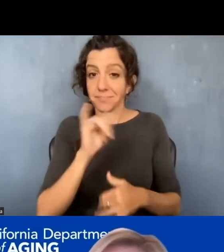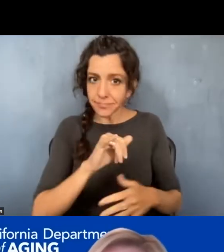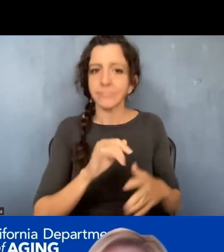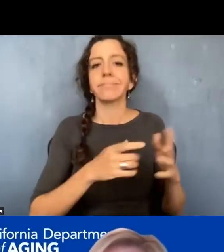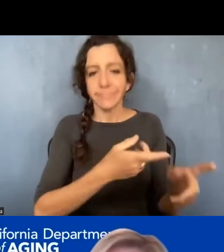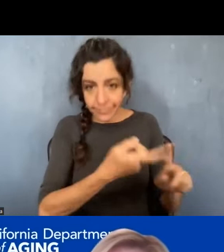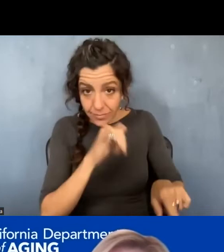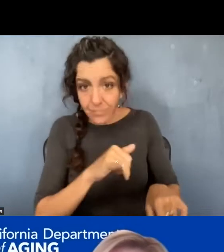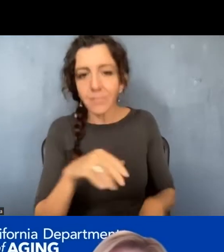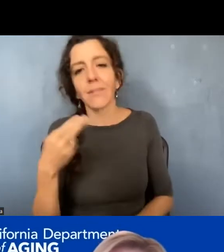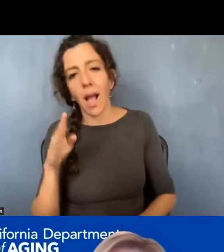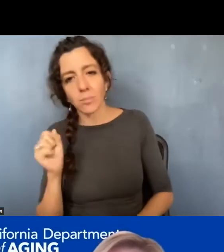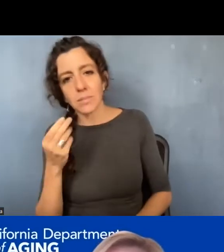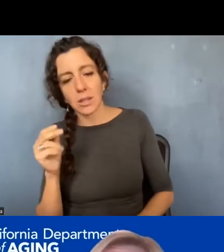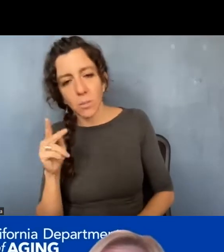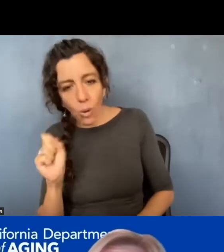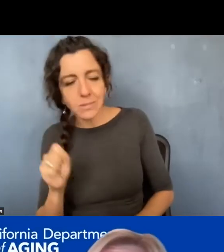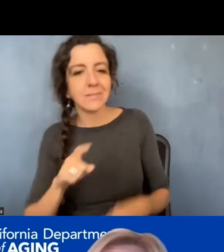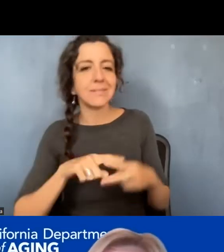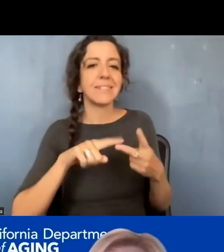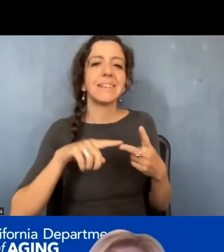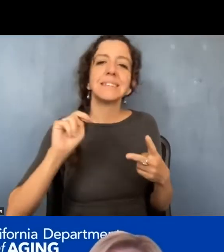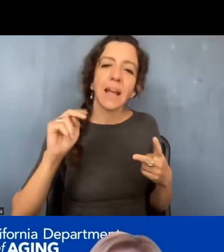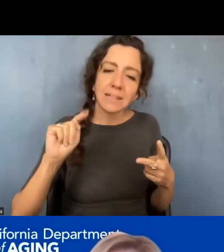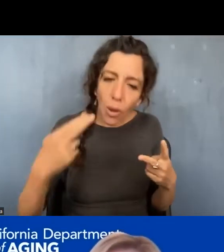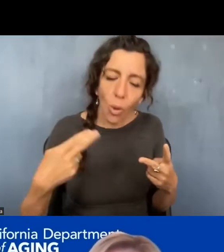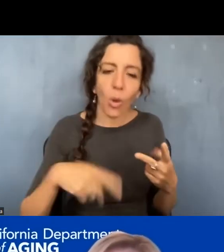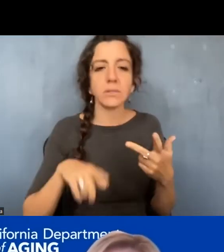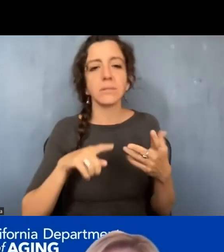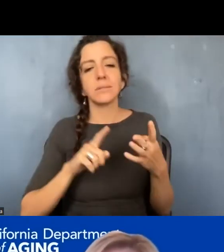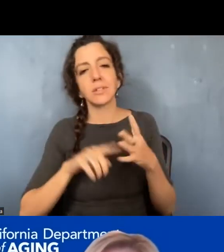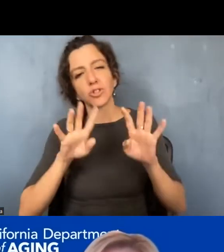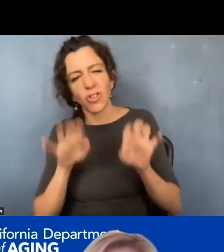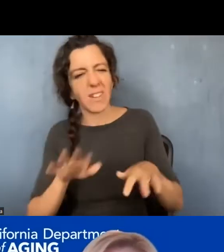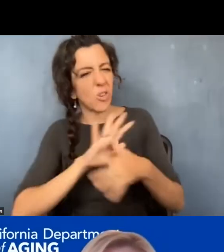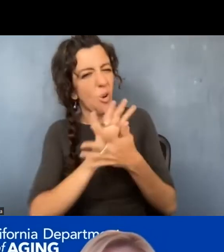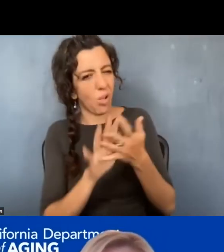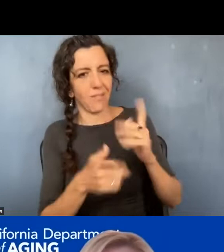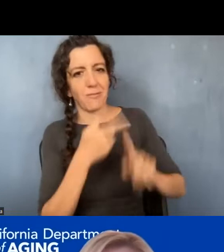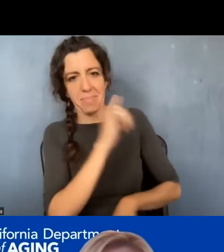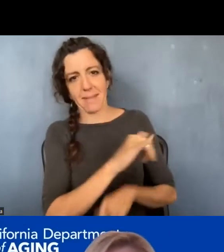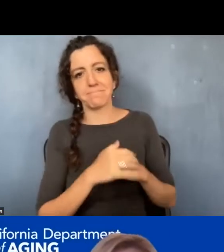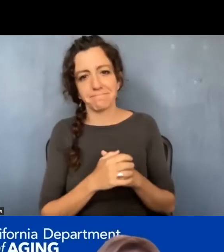town halls, and surveys that we'll be hearing more about today. Next slide.